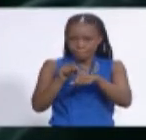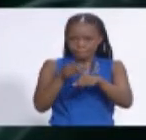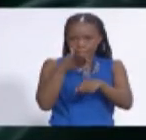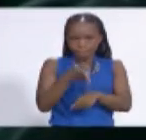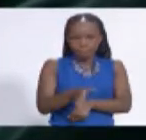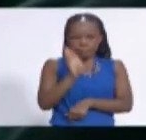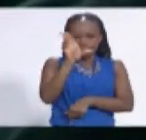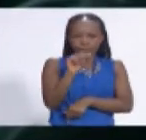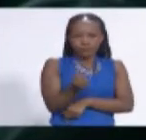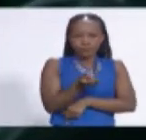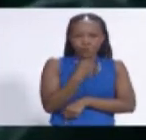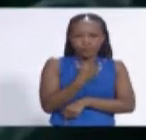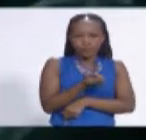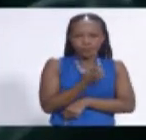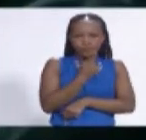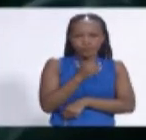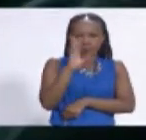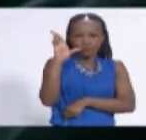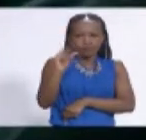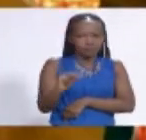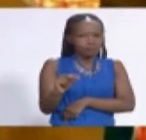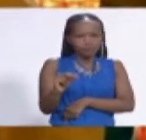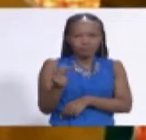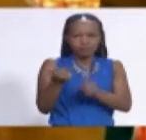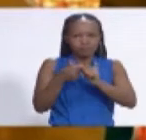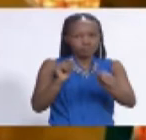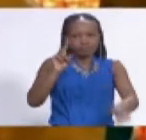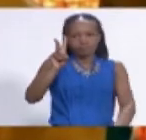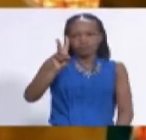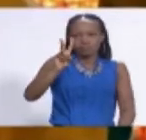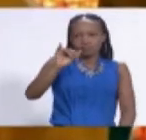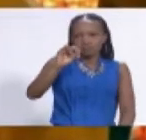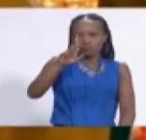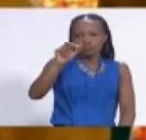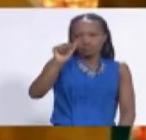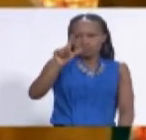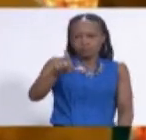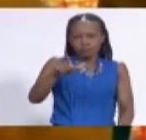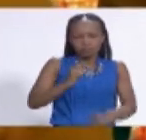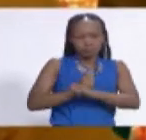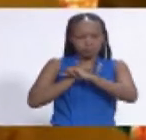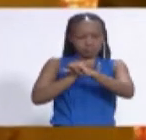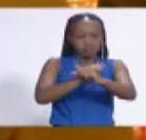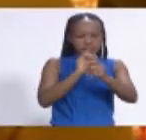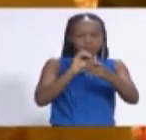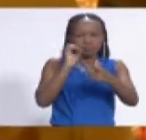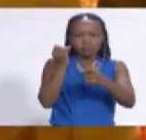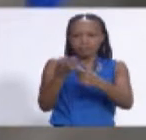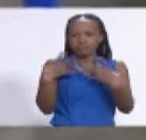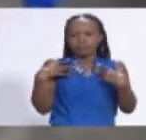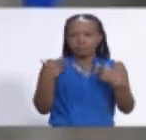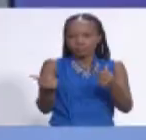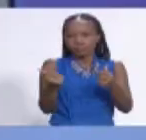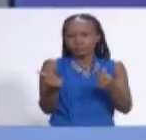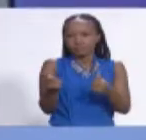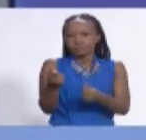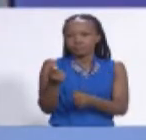and no specific antiviral medicine to prevent or treat coronavirus. Abdiaziz Hashim, Ibru TV.